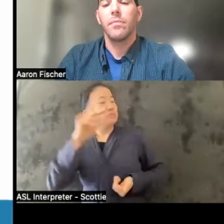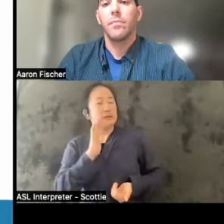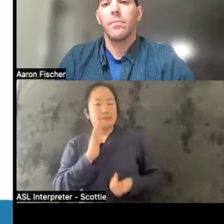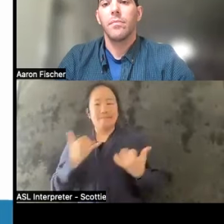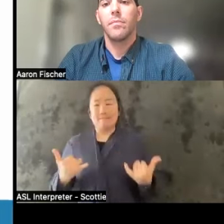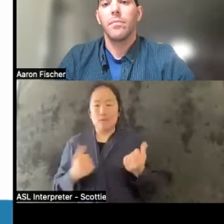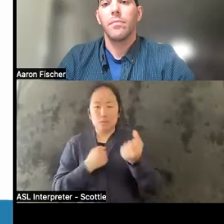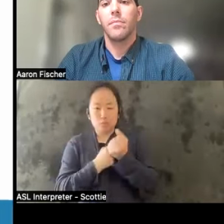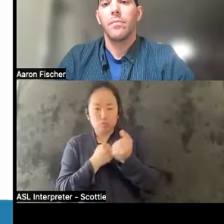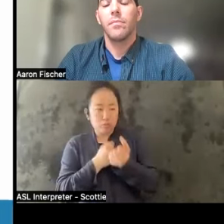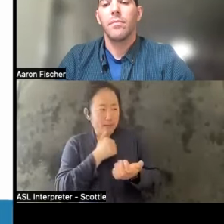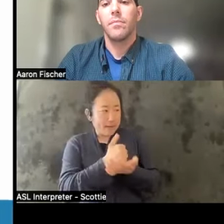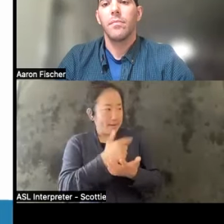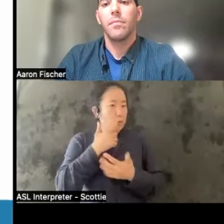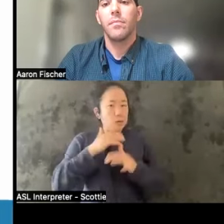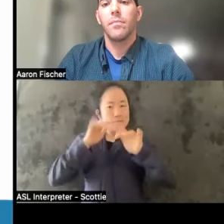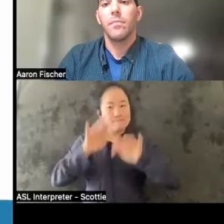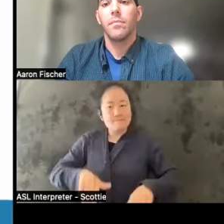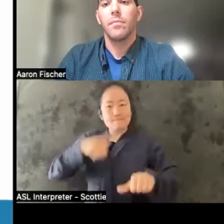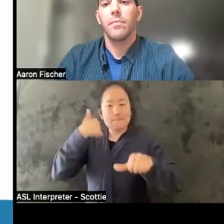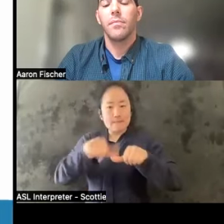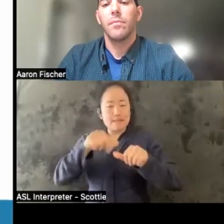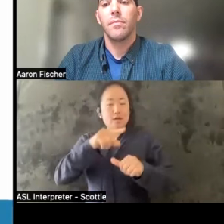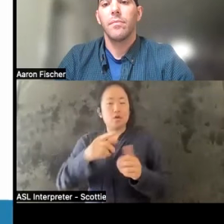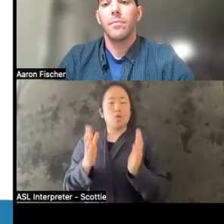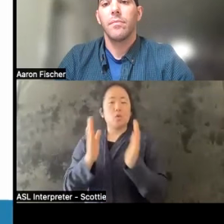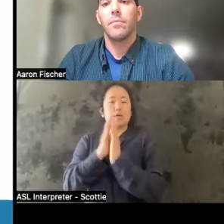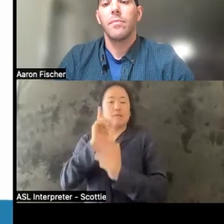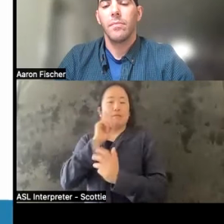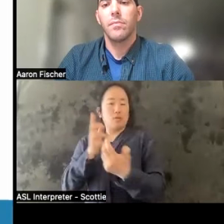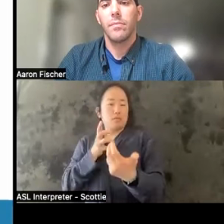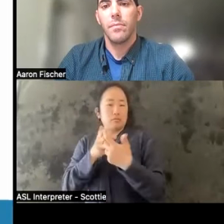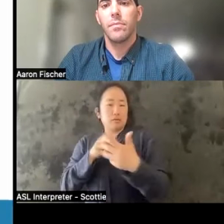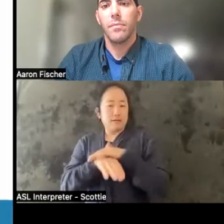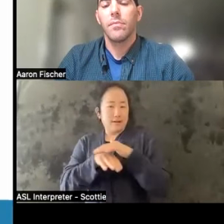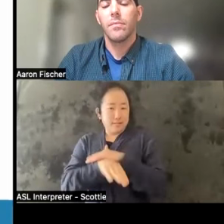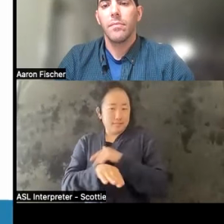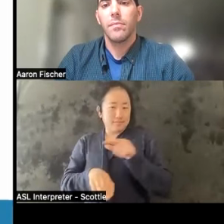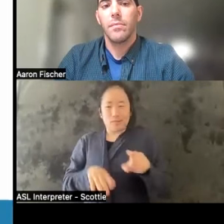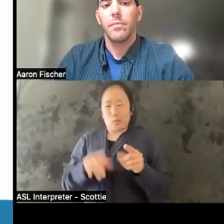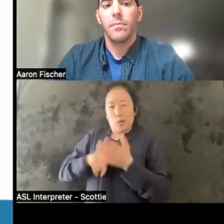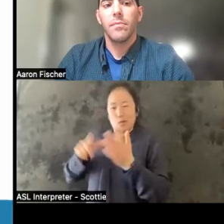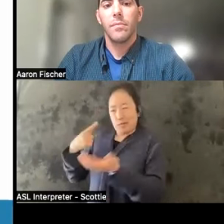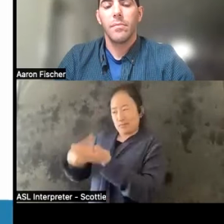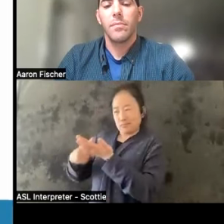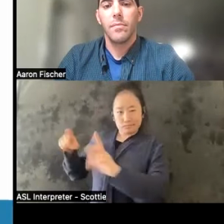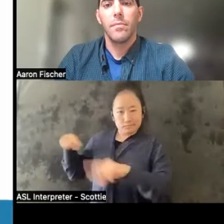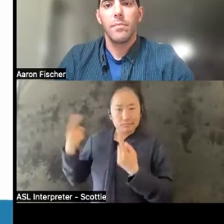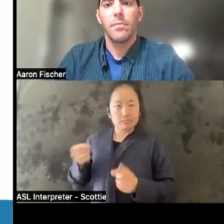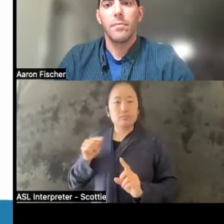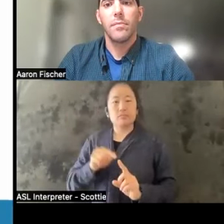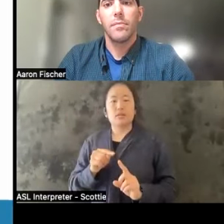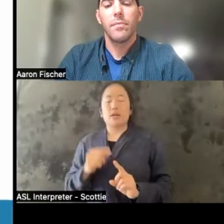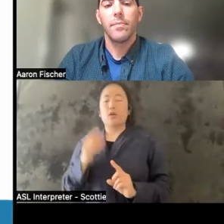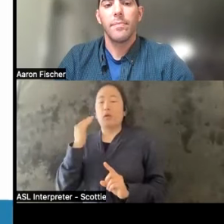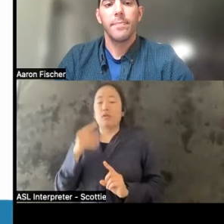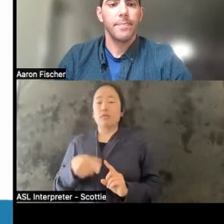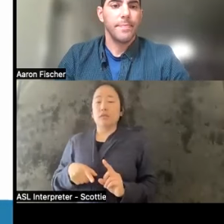write a request for accommodation letter of the type that we've been talking about here, and would hope that their